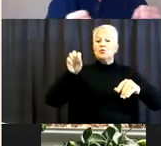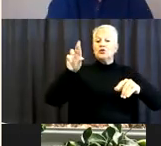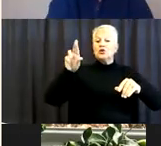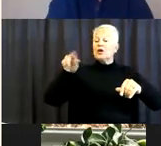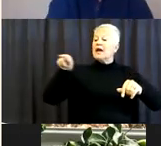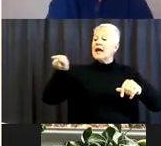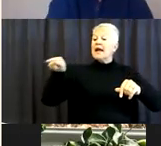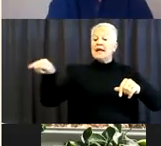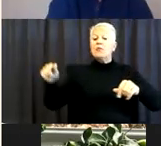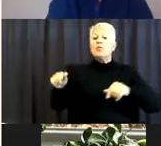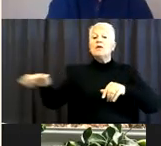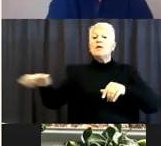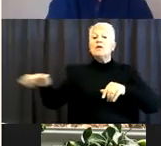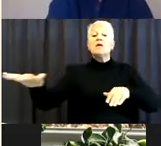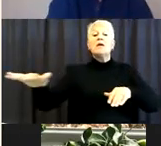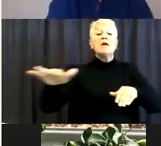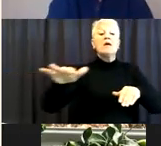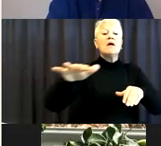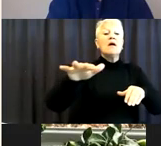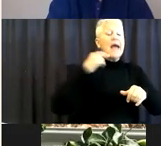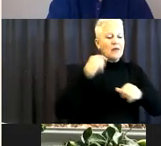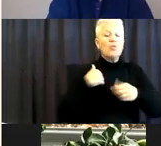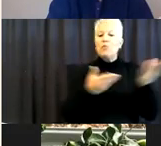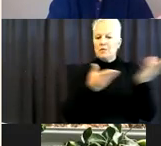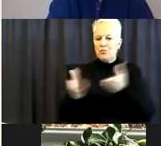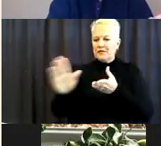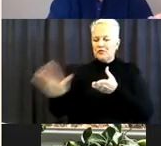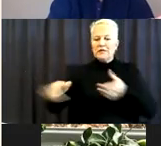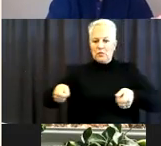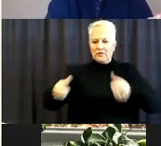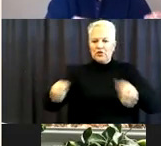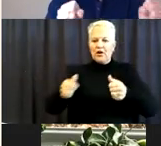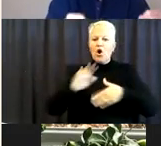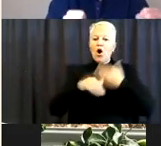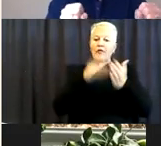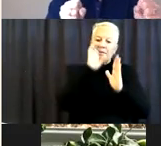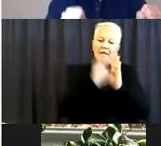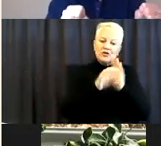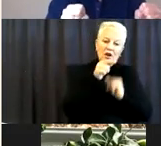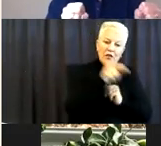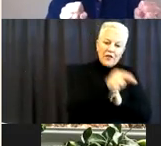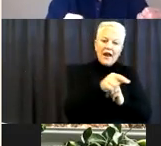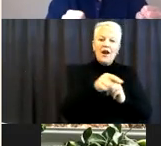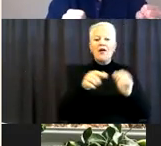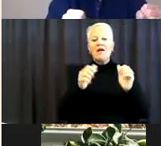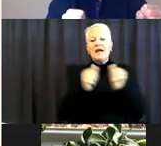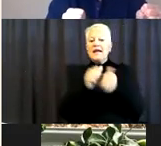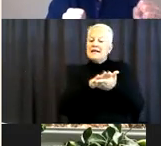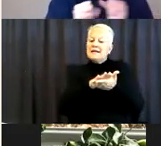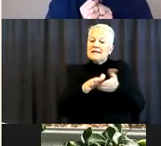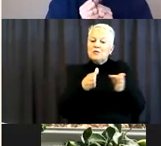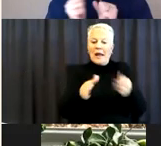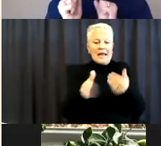it to his wheelchair tray. So all the storage, all the pictures were there for the adults in a neat fashion, so easily